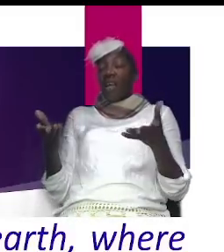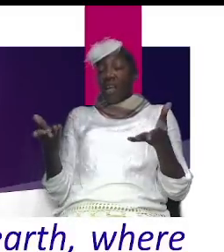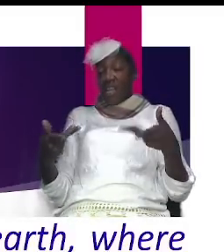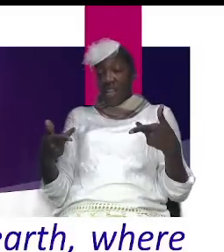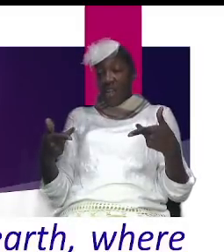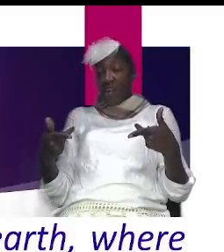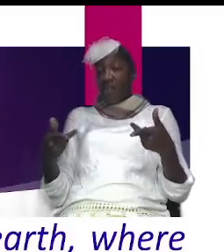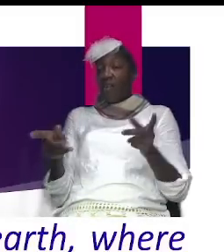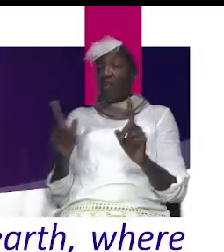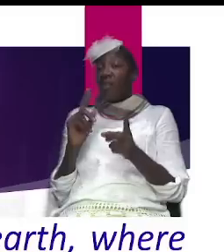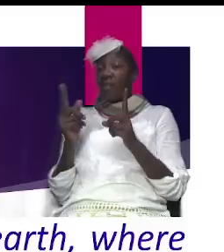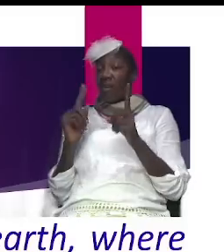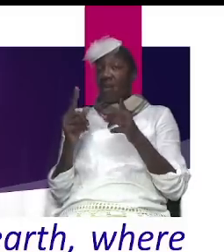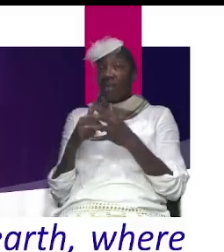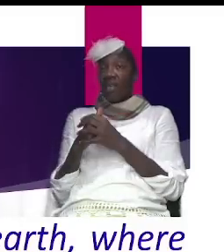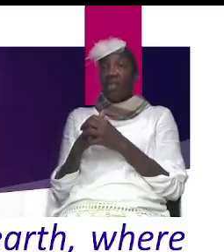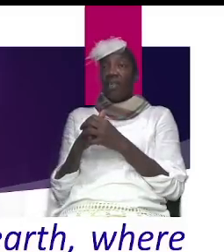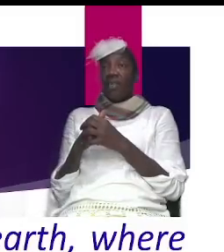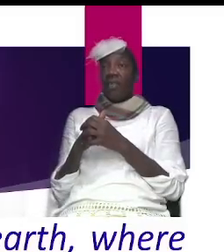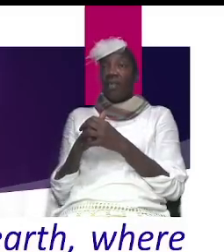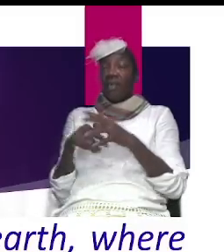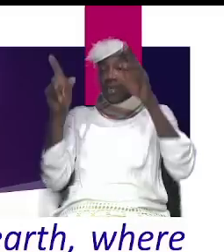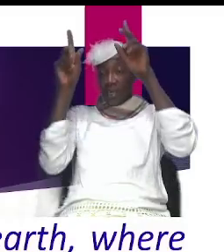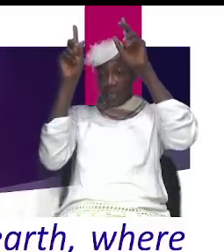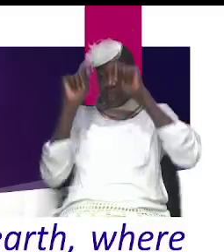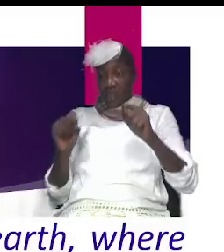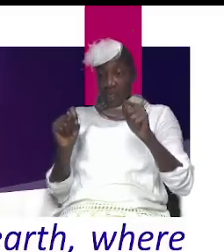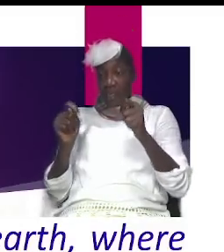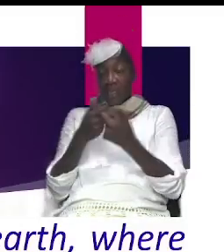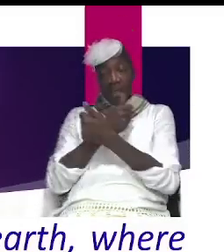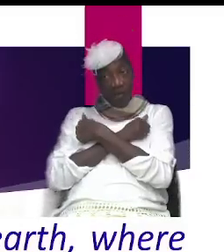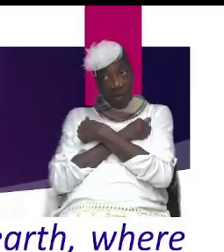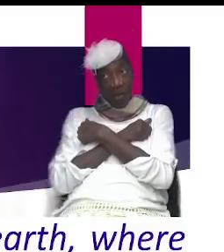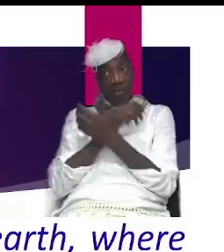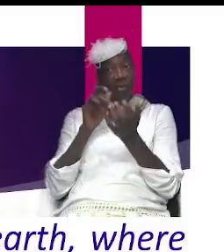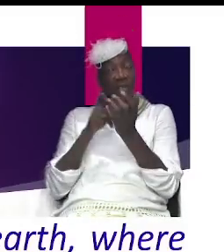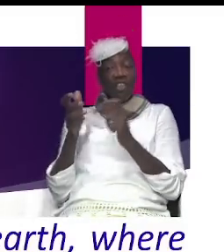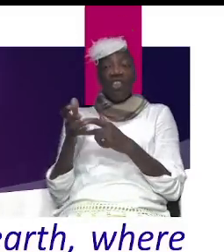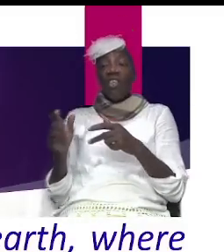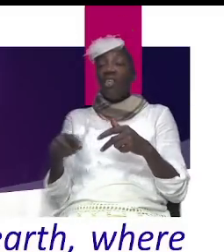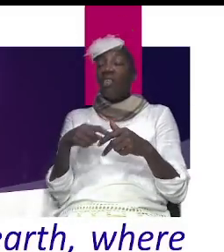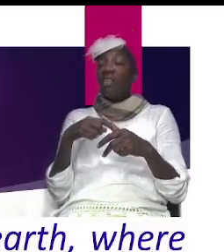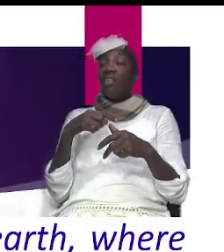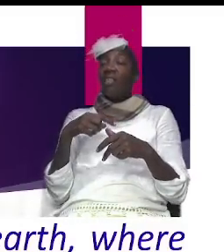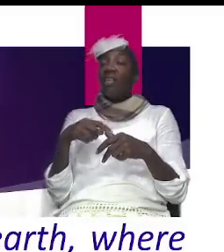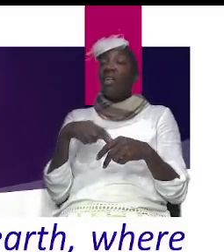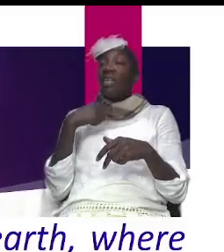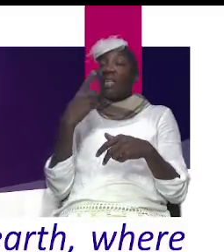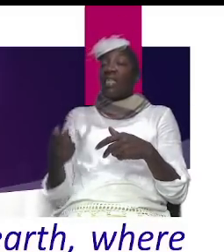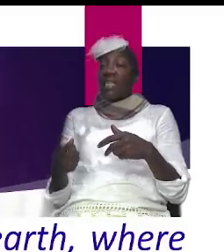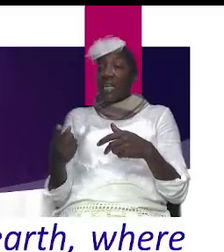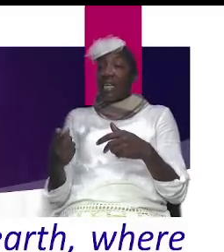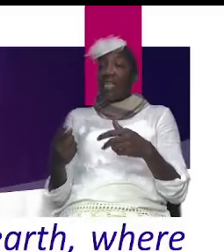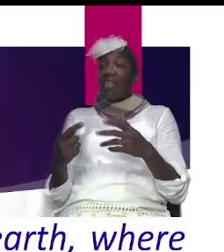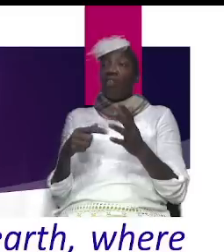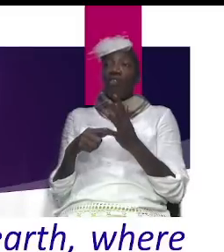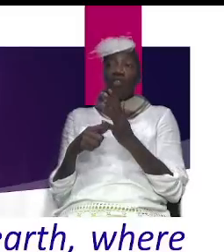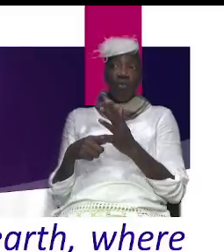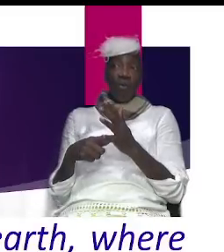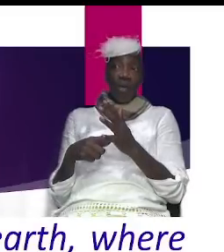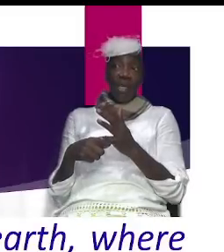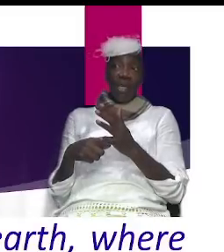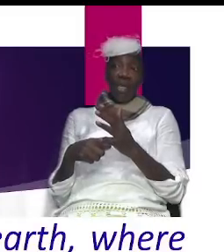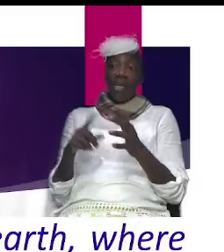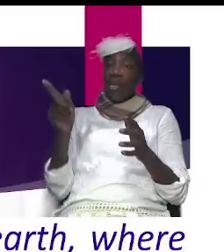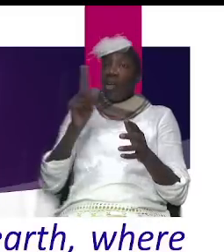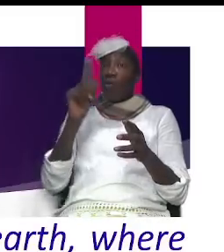much talking about the same thing. And it's a test of loyalty. And so Jesus puts it into perspective now here at this point and says,